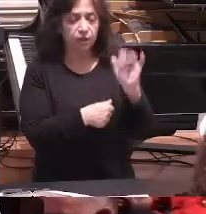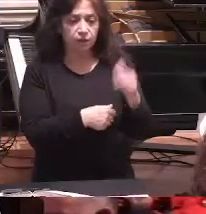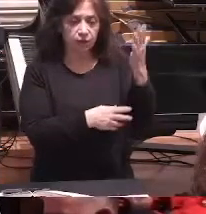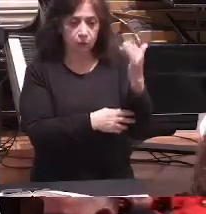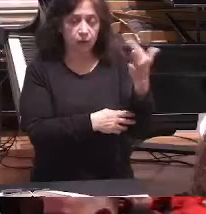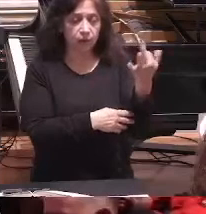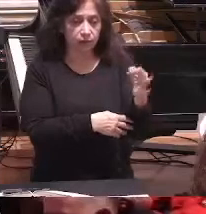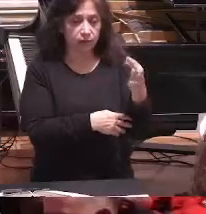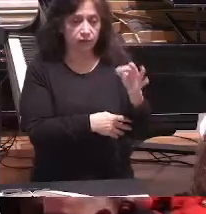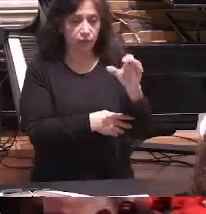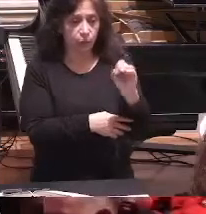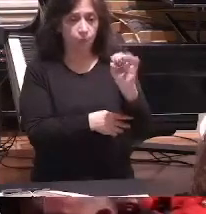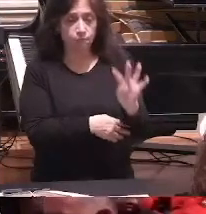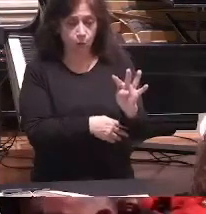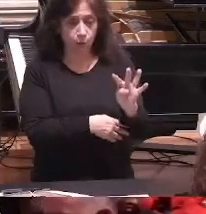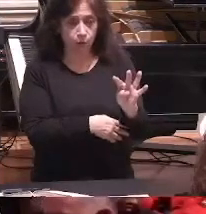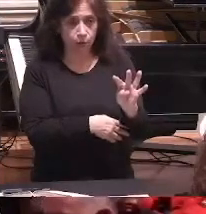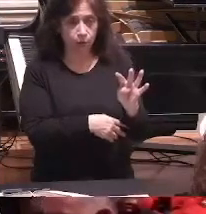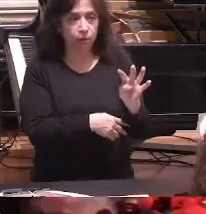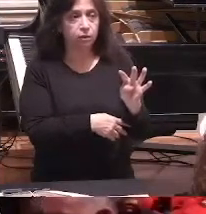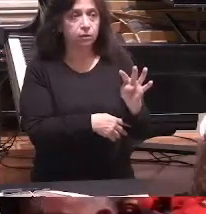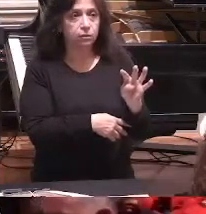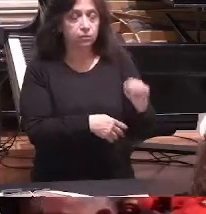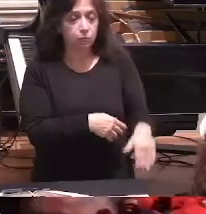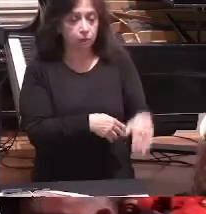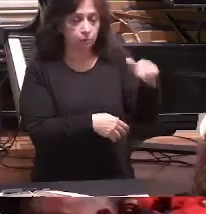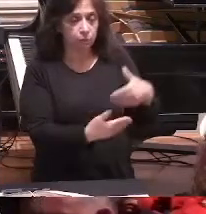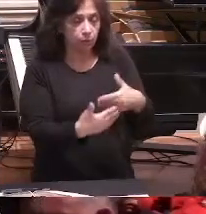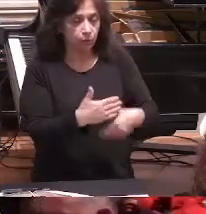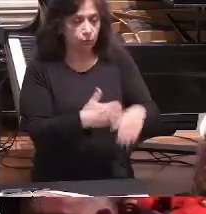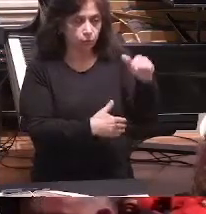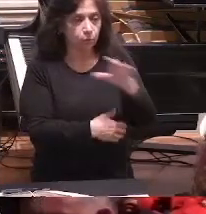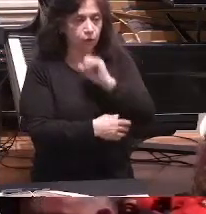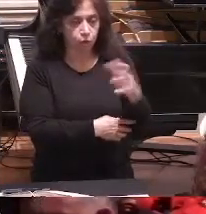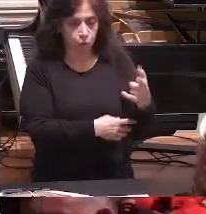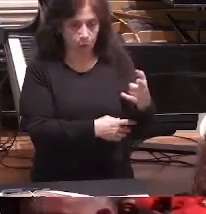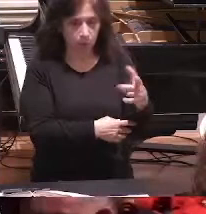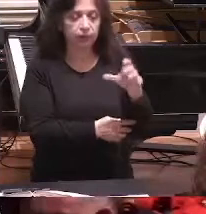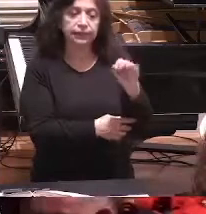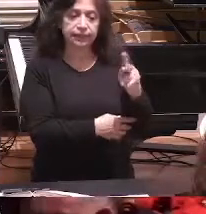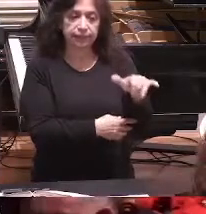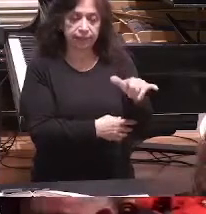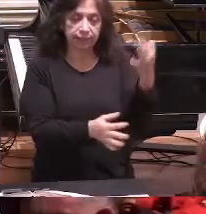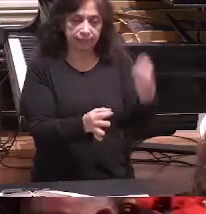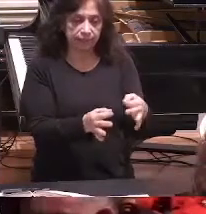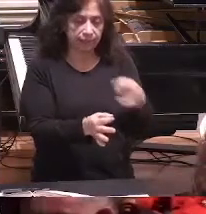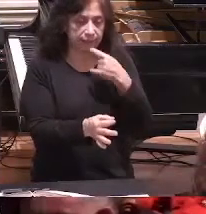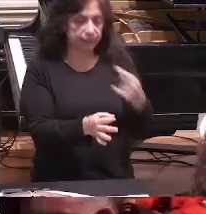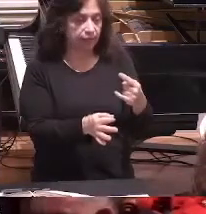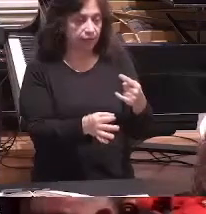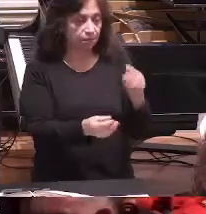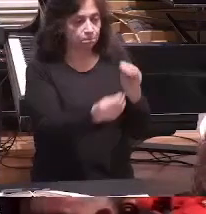in 1904, at 21 years of age, Signe made the decision to say goodbye to